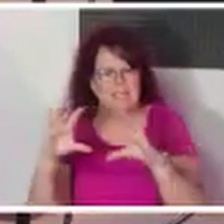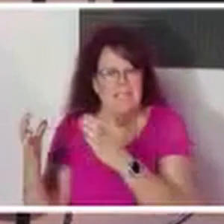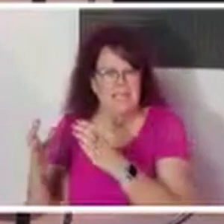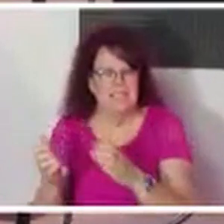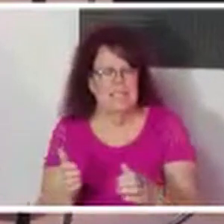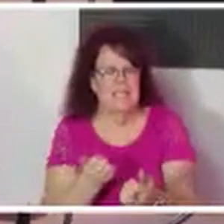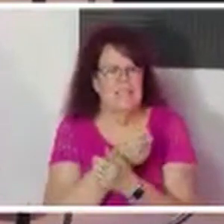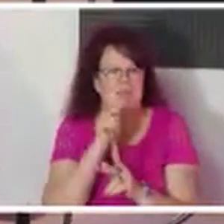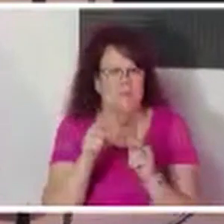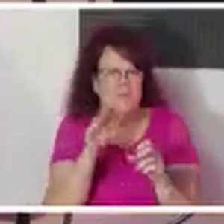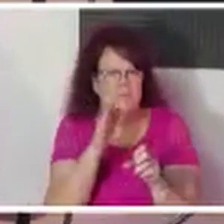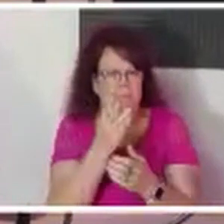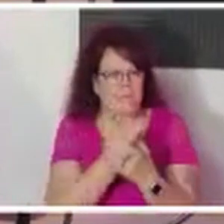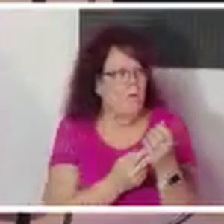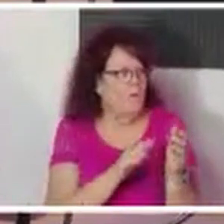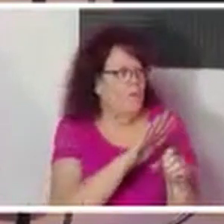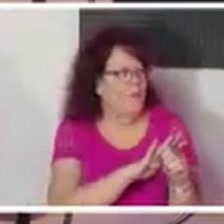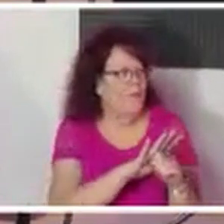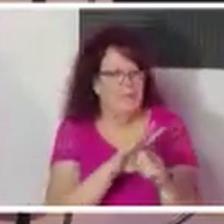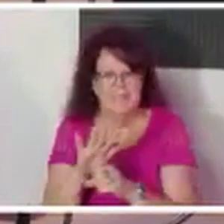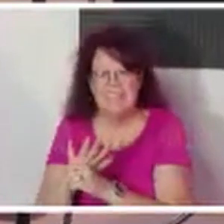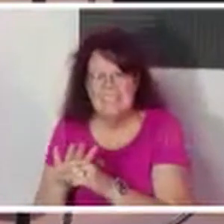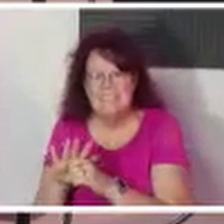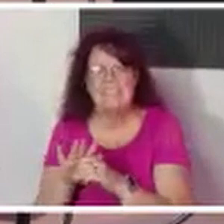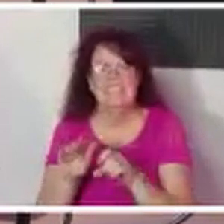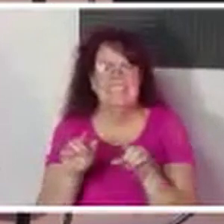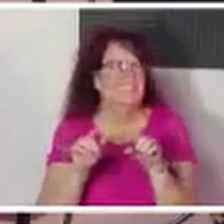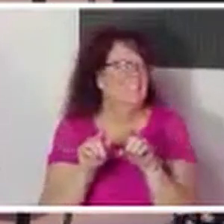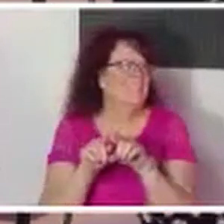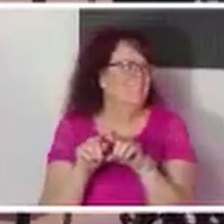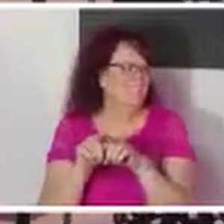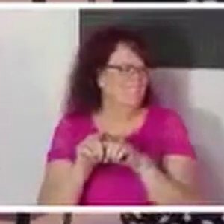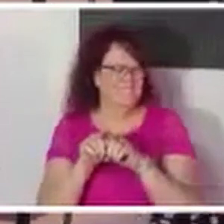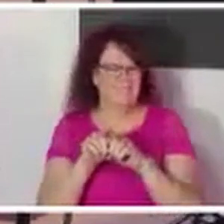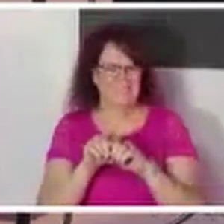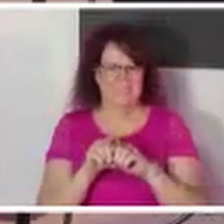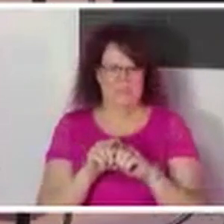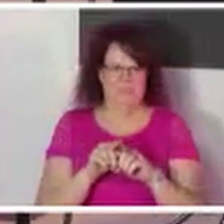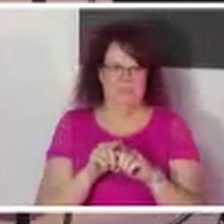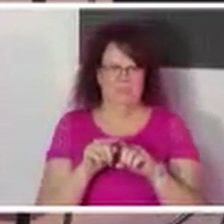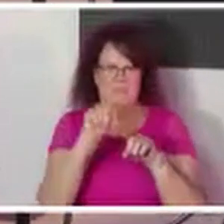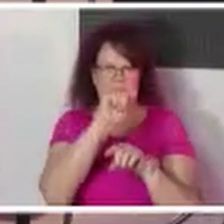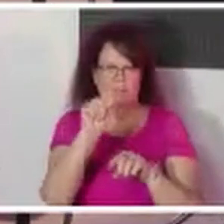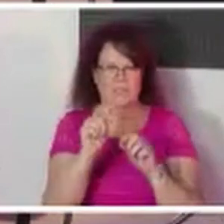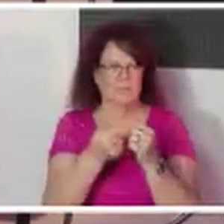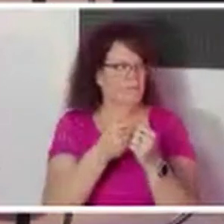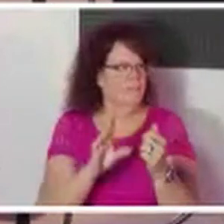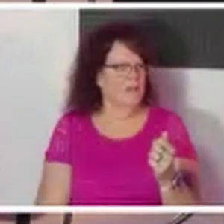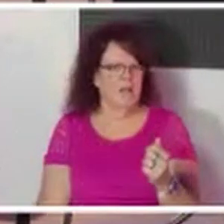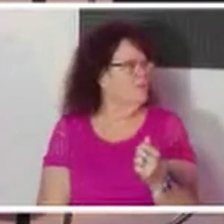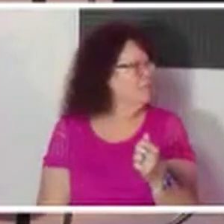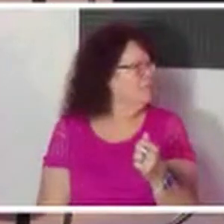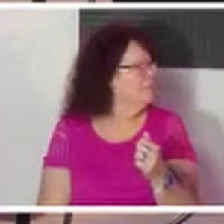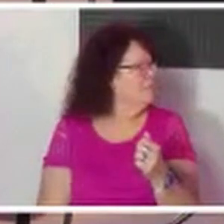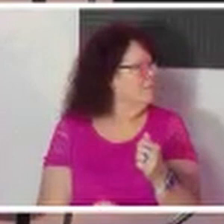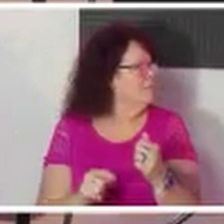both. Yeah. Well said, Grant. I live in Tulsa with my dog, my pandemic